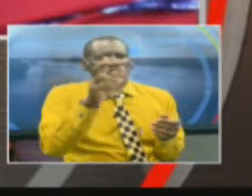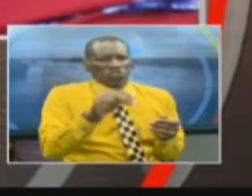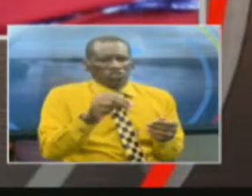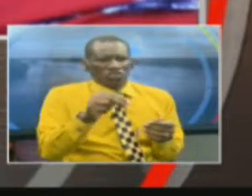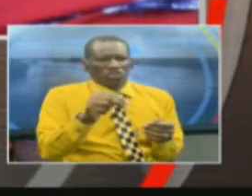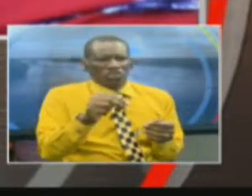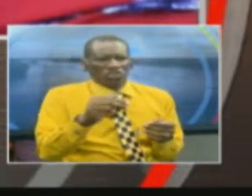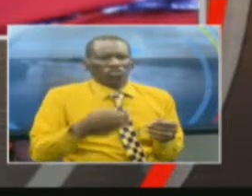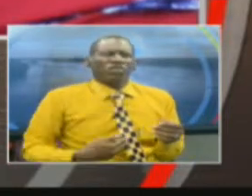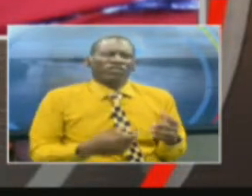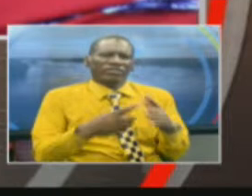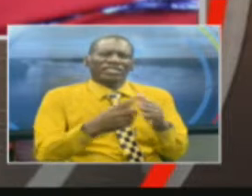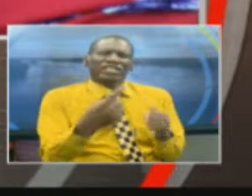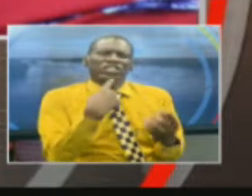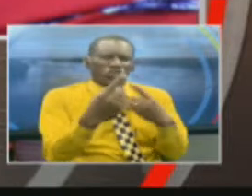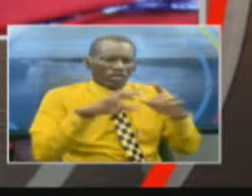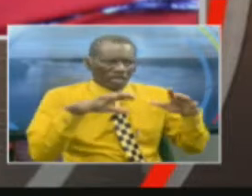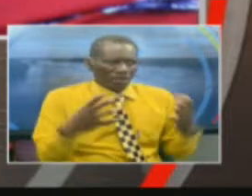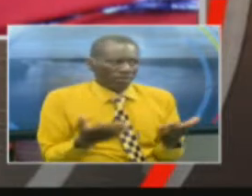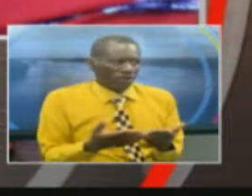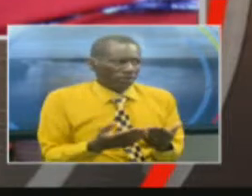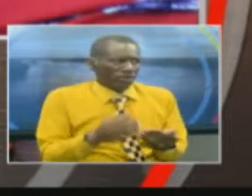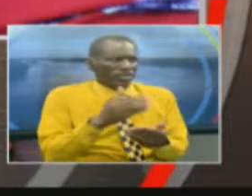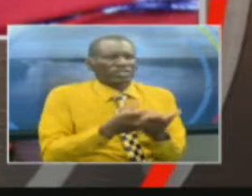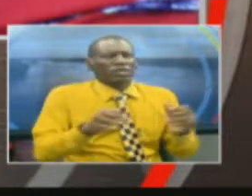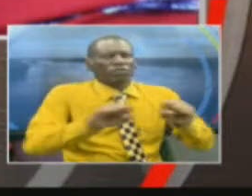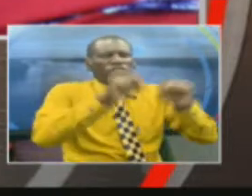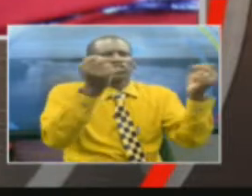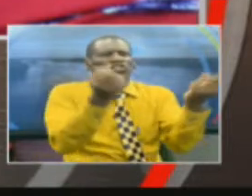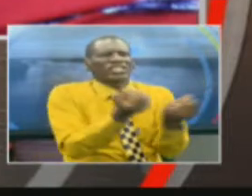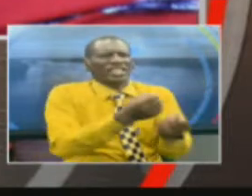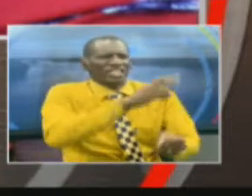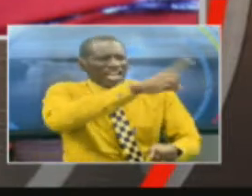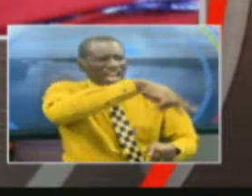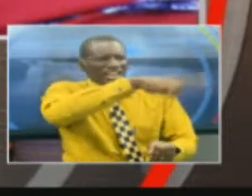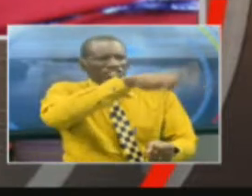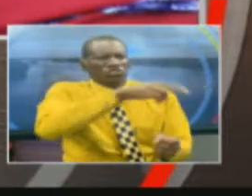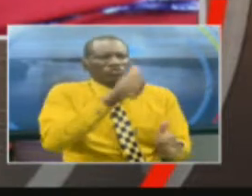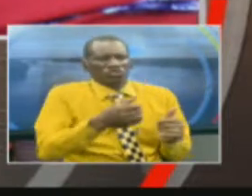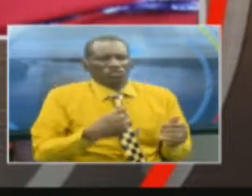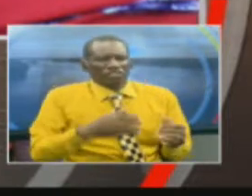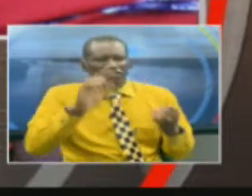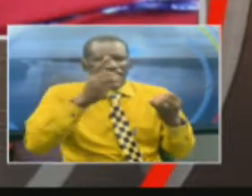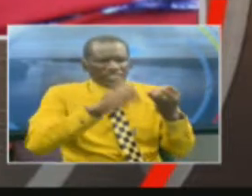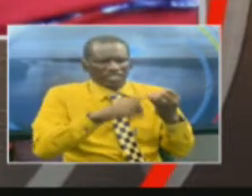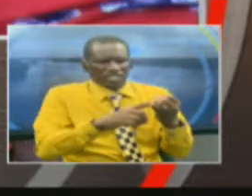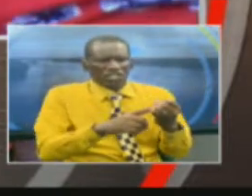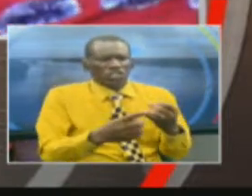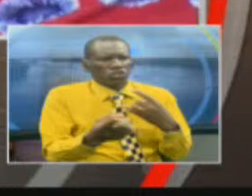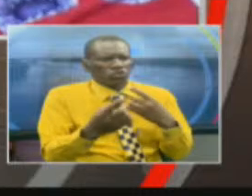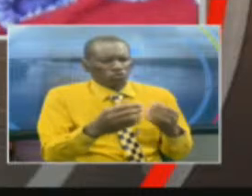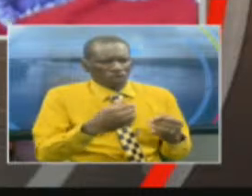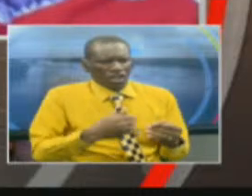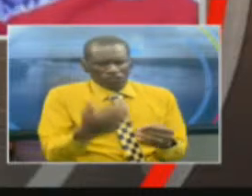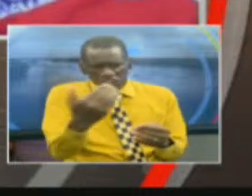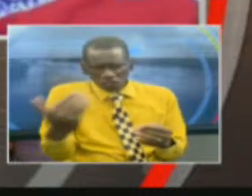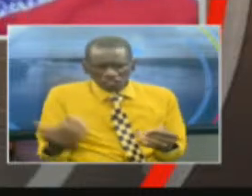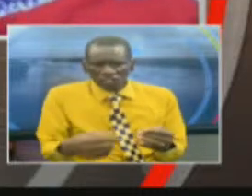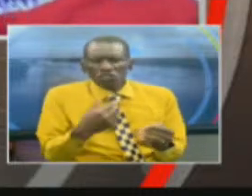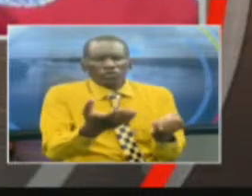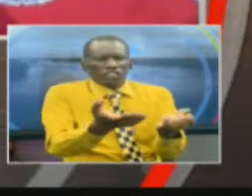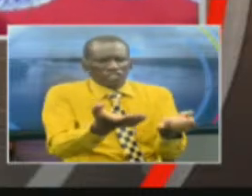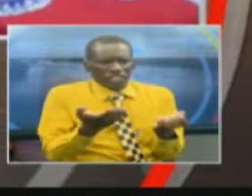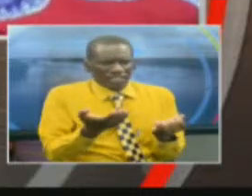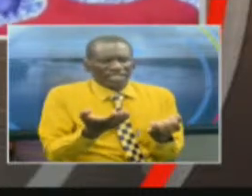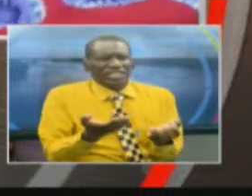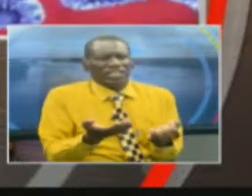started mentioning on some of the societal pressure that you had. First, you were coming in with children that needed to